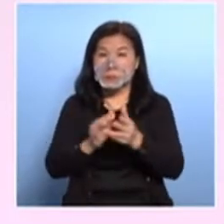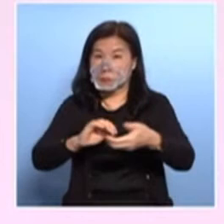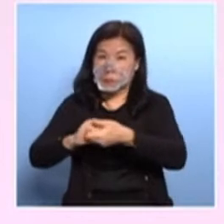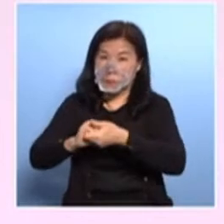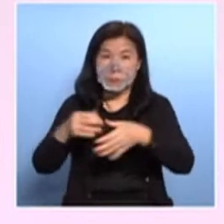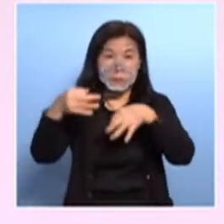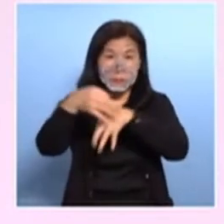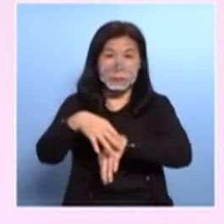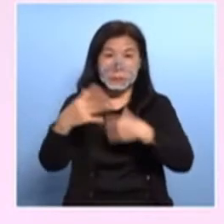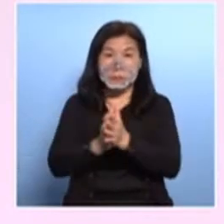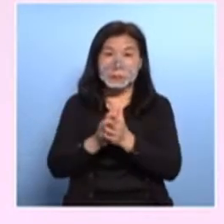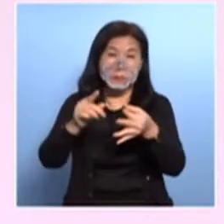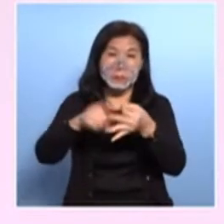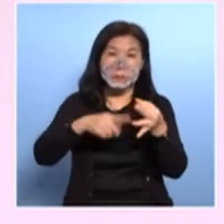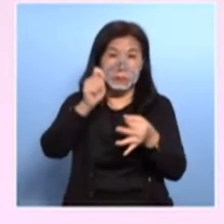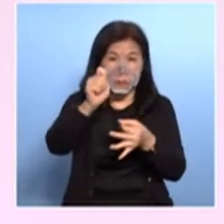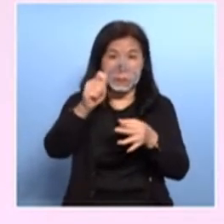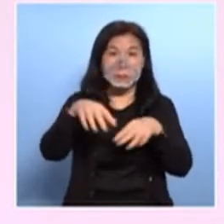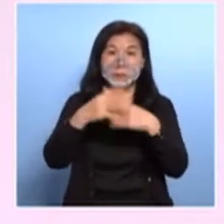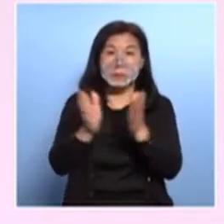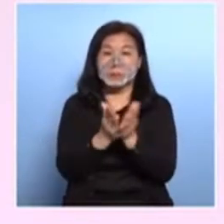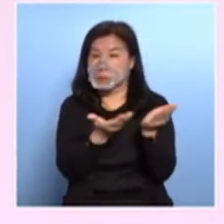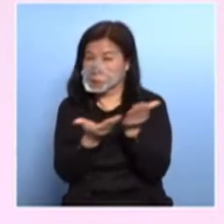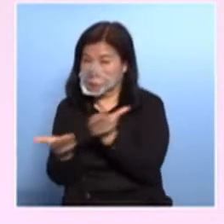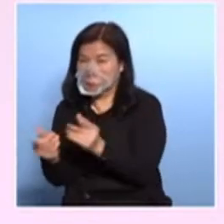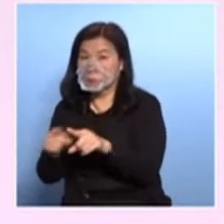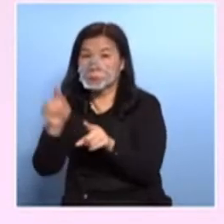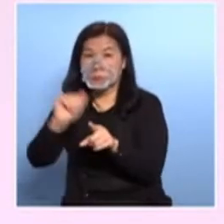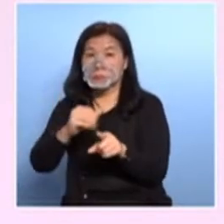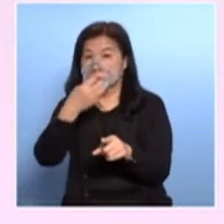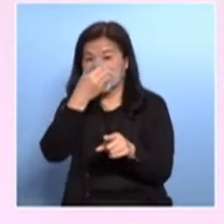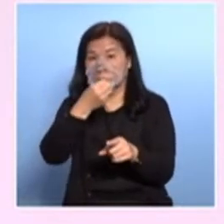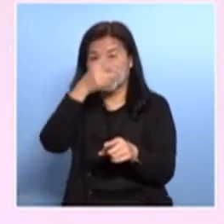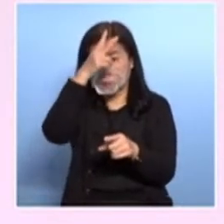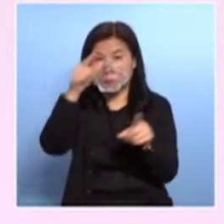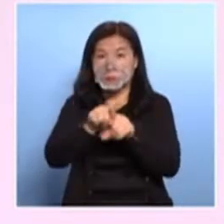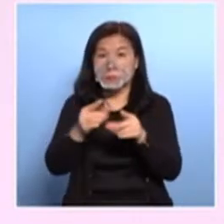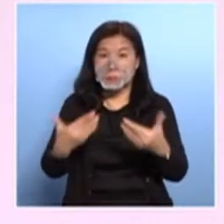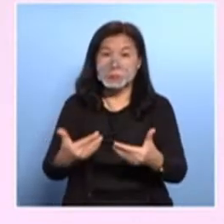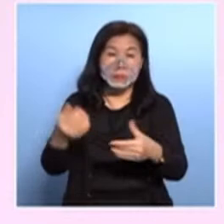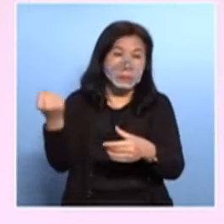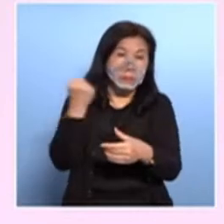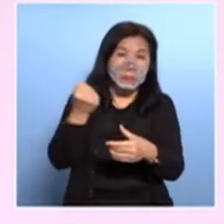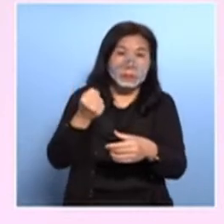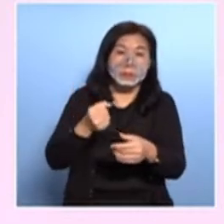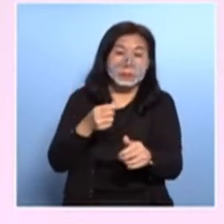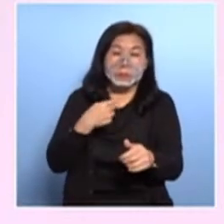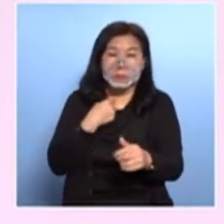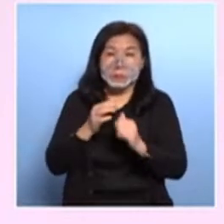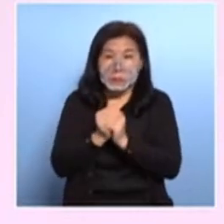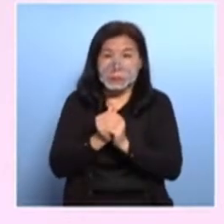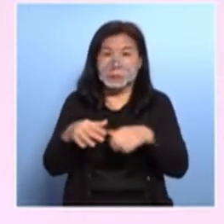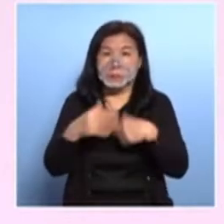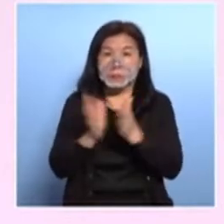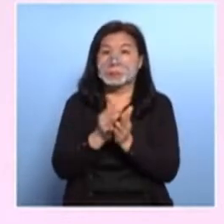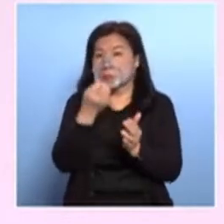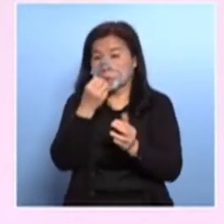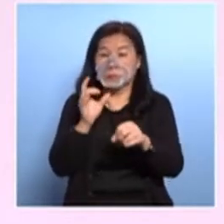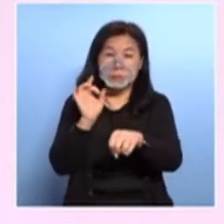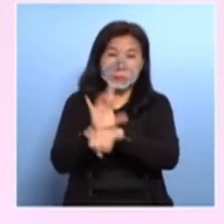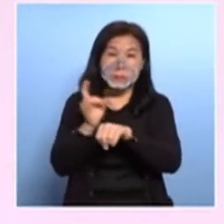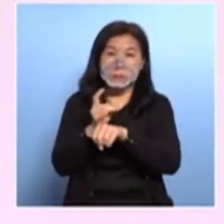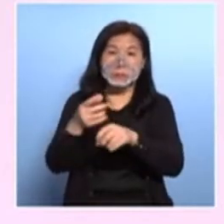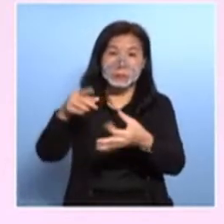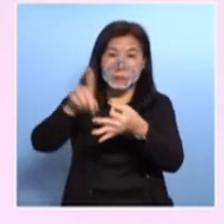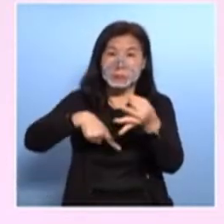to the Regional Comprehensive Economic Partnership, or RCEP. The SAR government is pressing ahead with Hong Kong's